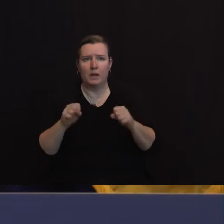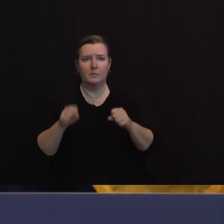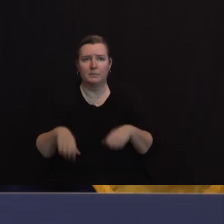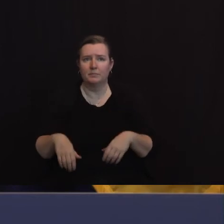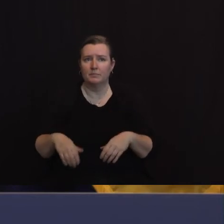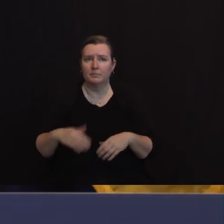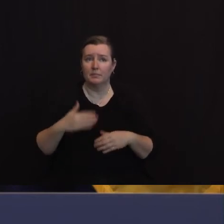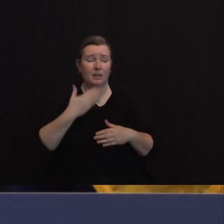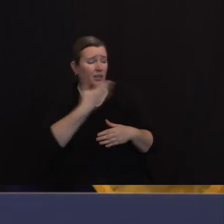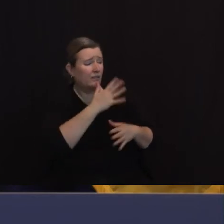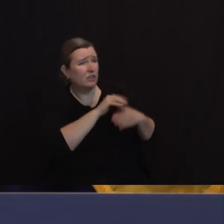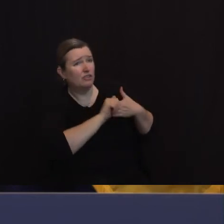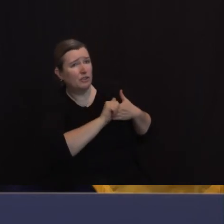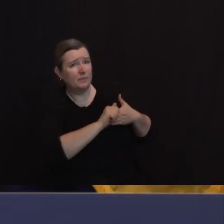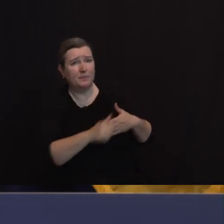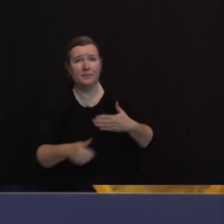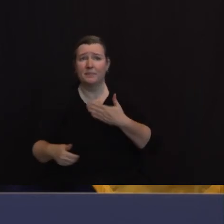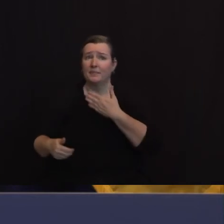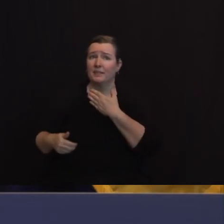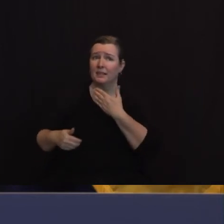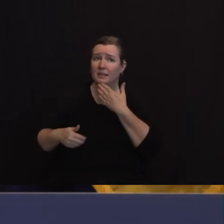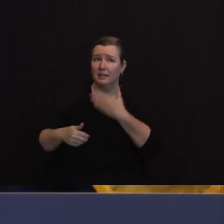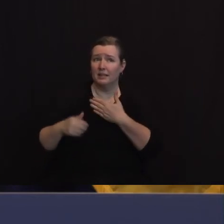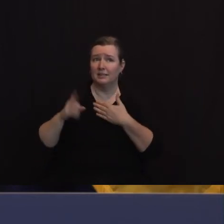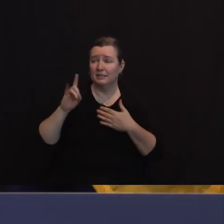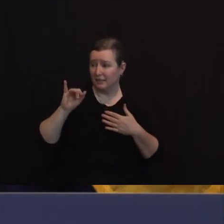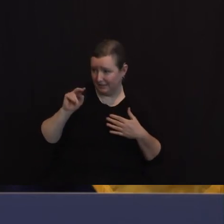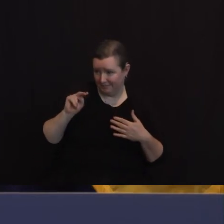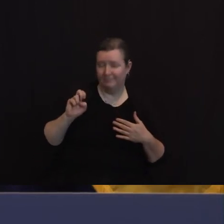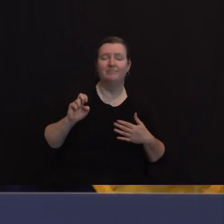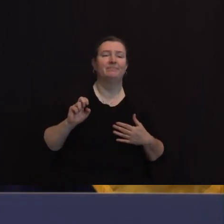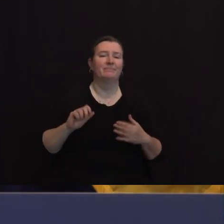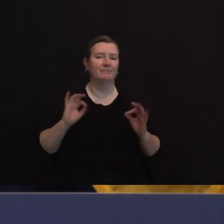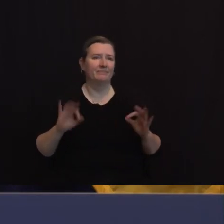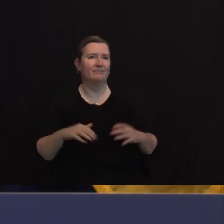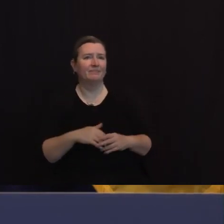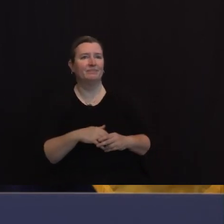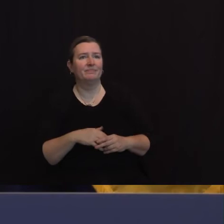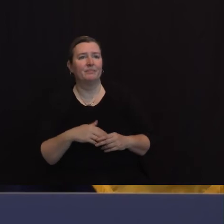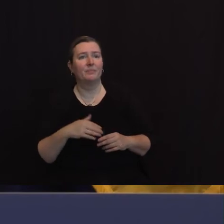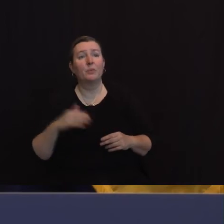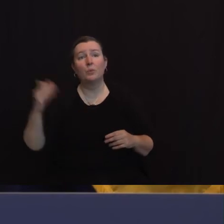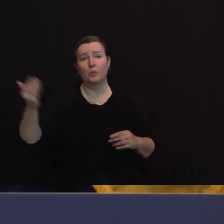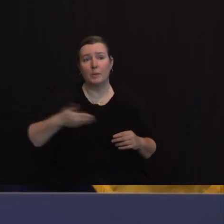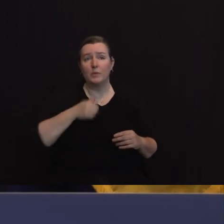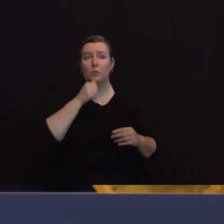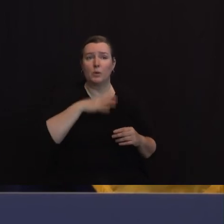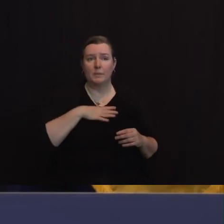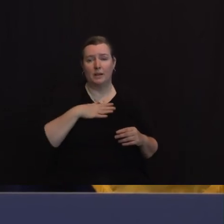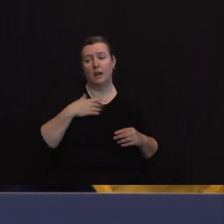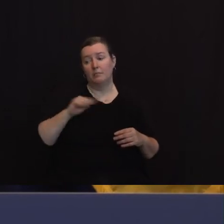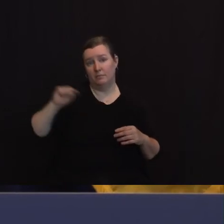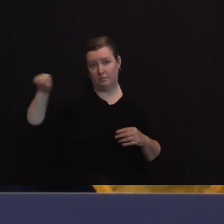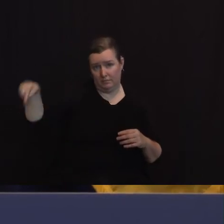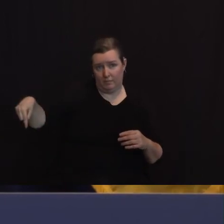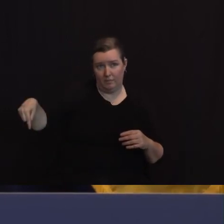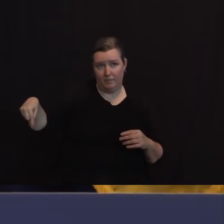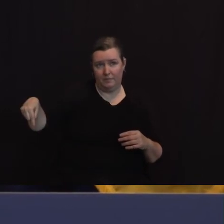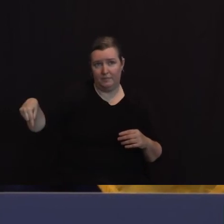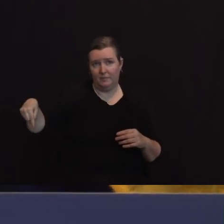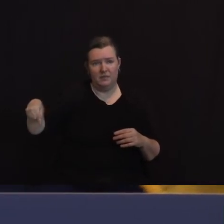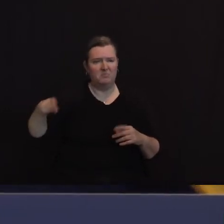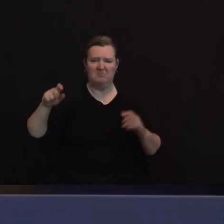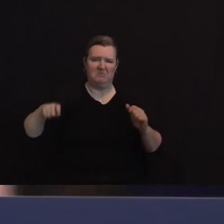Very exciting. Great to have you with us. With that, please help me welcome the woman to my right, who needs no introduction, the Commissioner of the Department of Health,